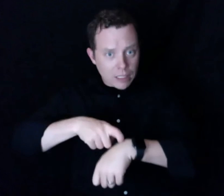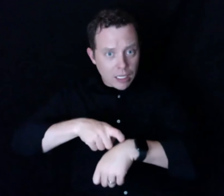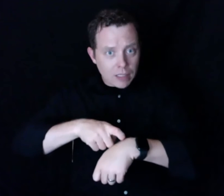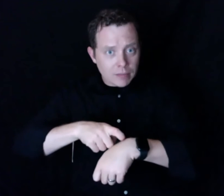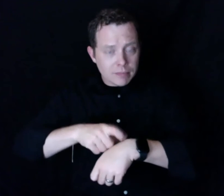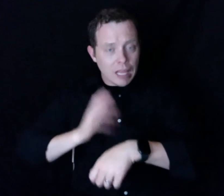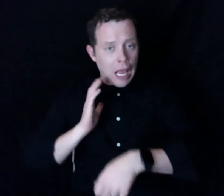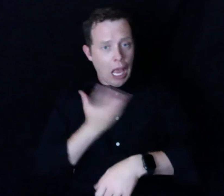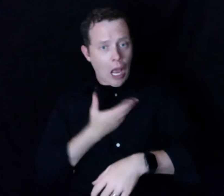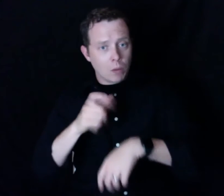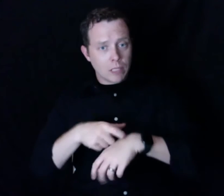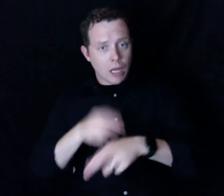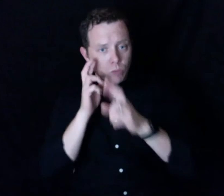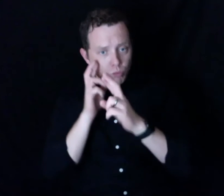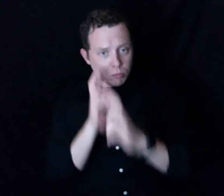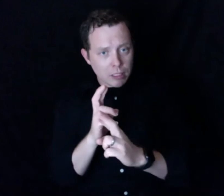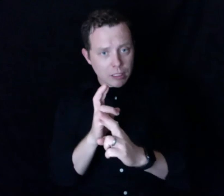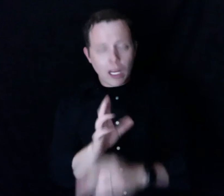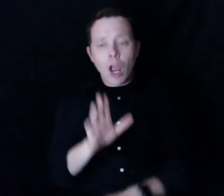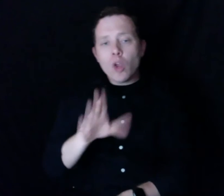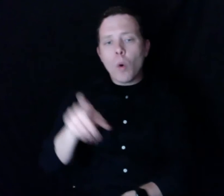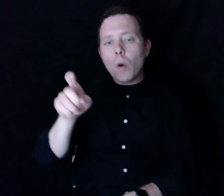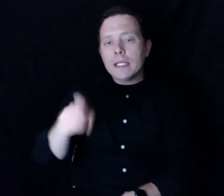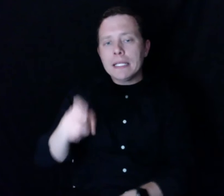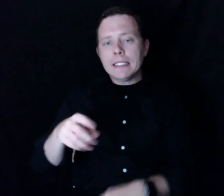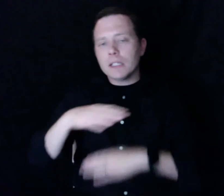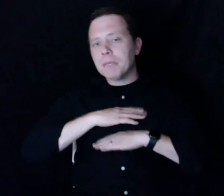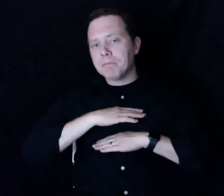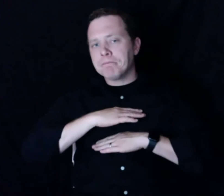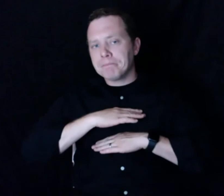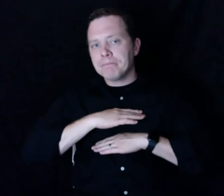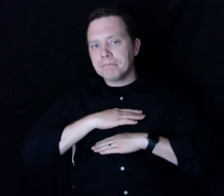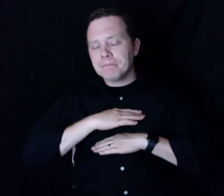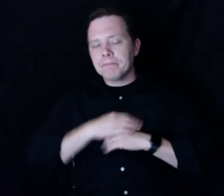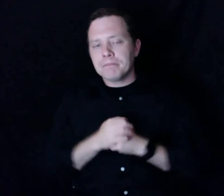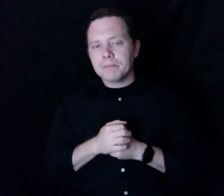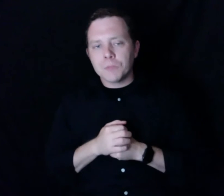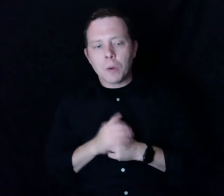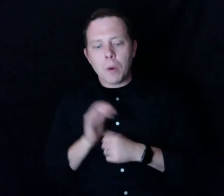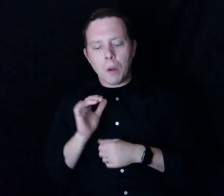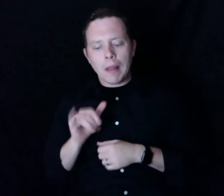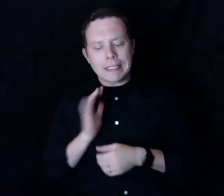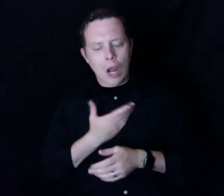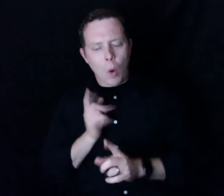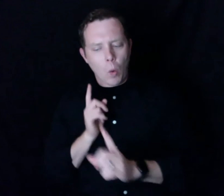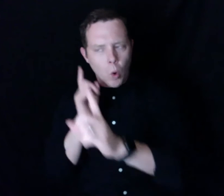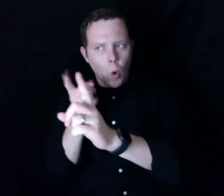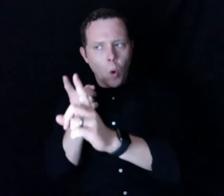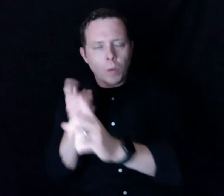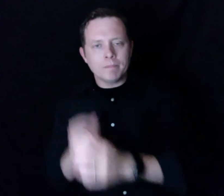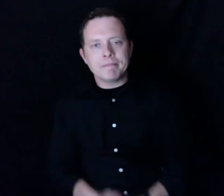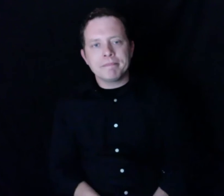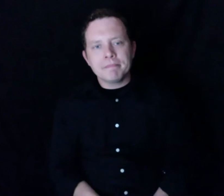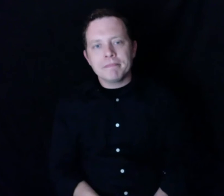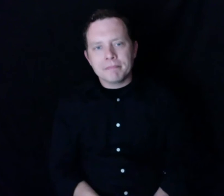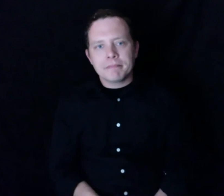your needs met and you feel really connected during that visit. And so, you know, that's what we're working on. That's the holy grail. And